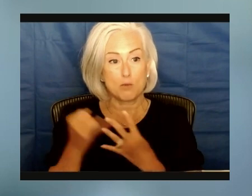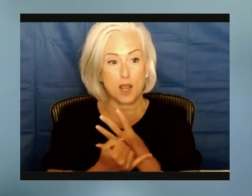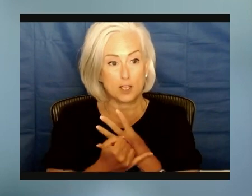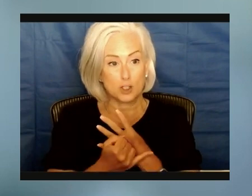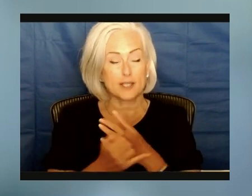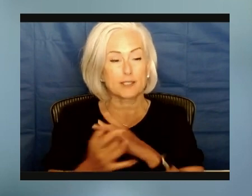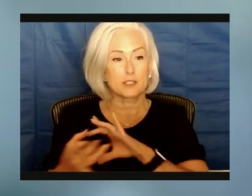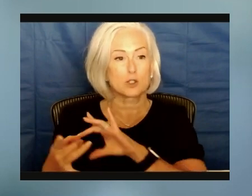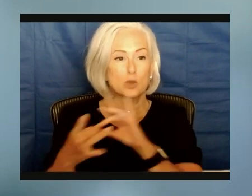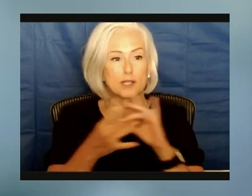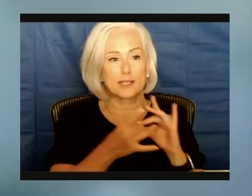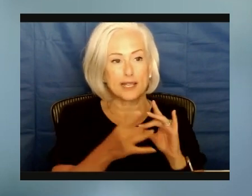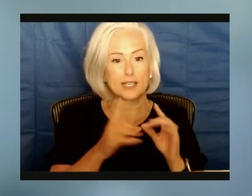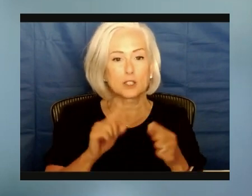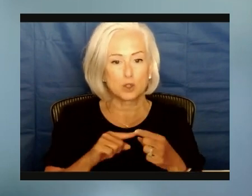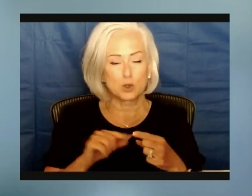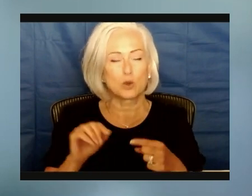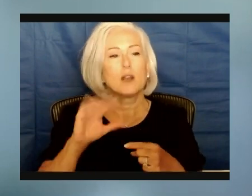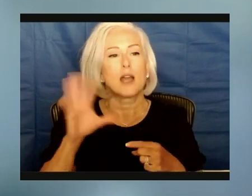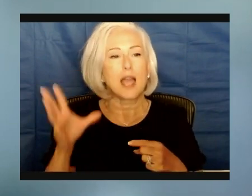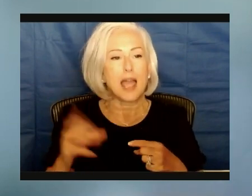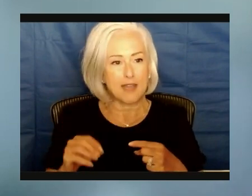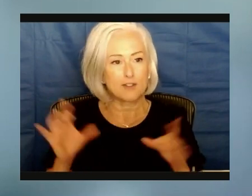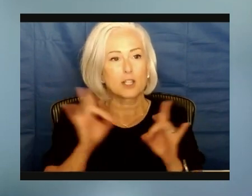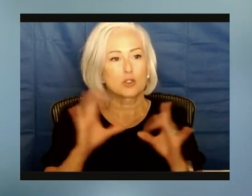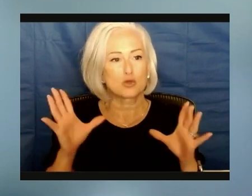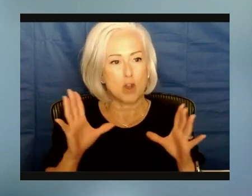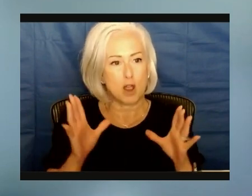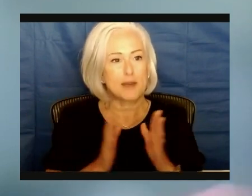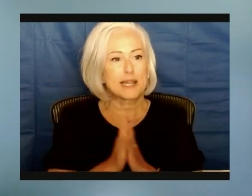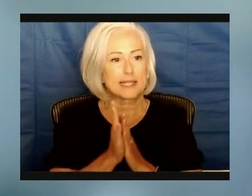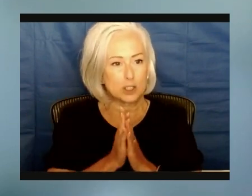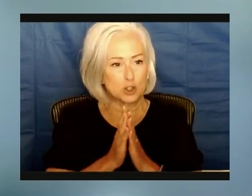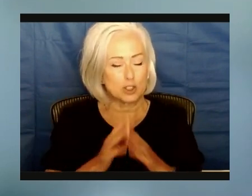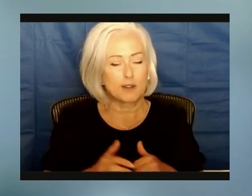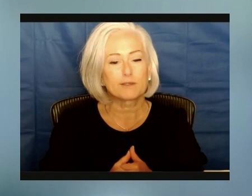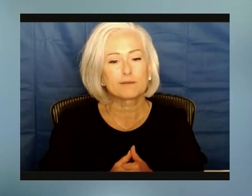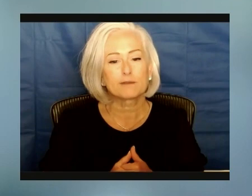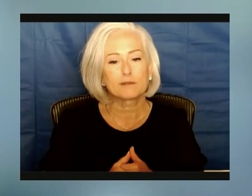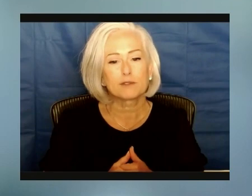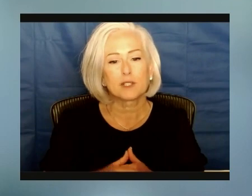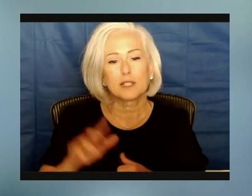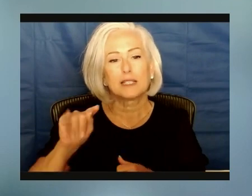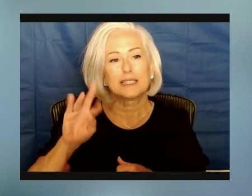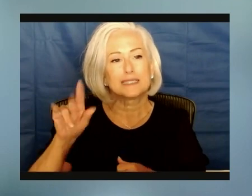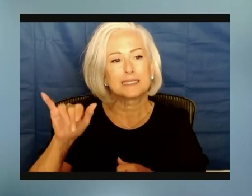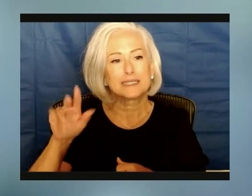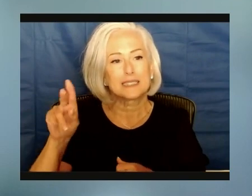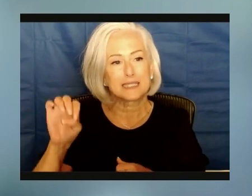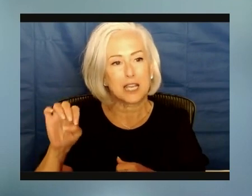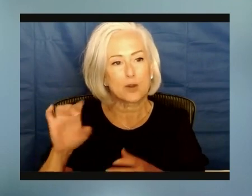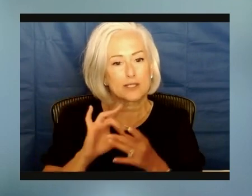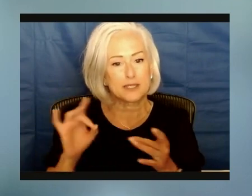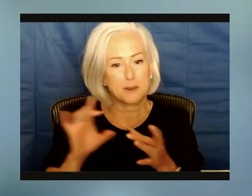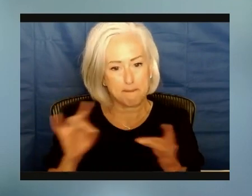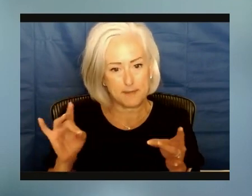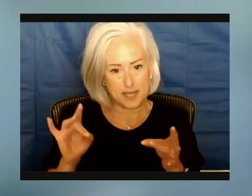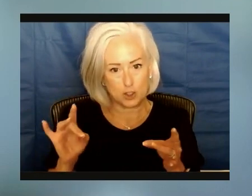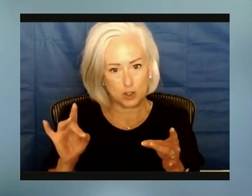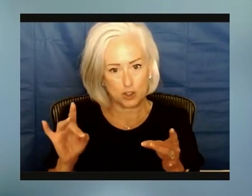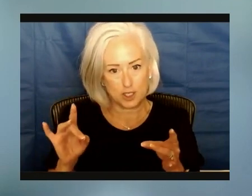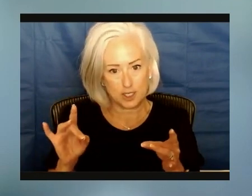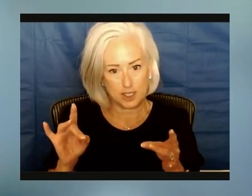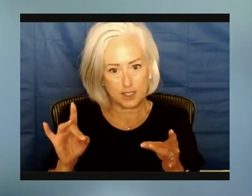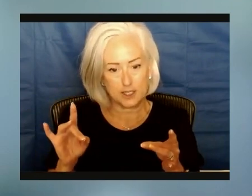with the African Trauma Initiative. One of those that Terrence had mentioned was more of a